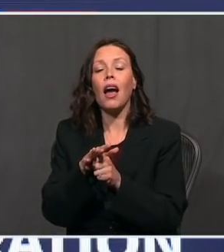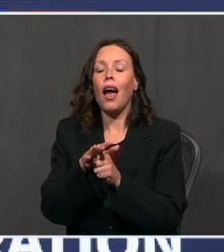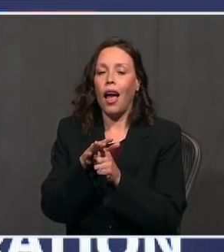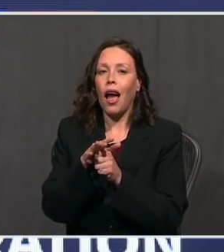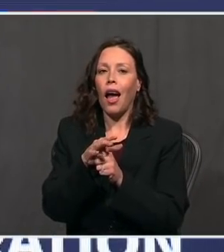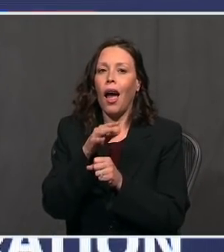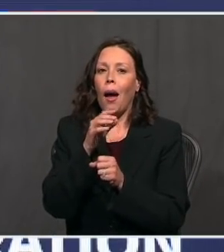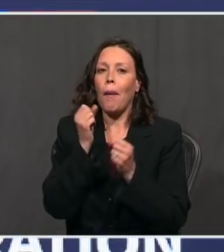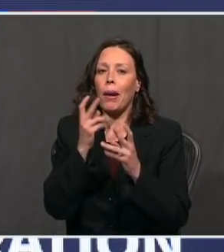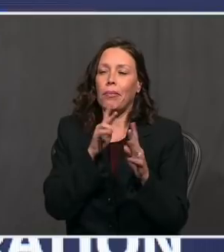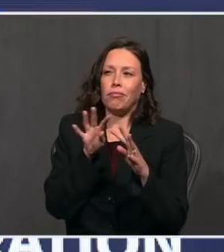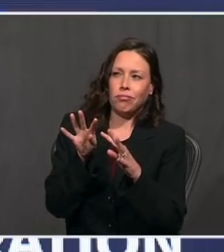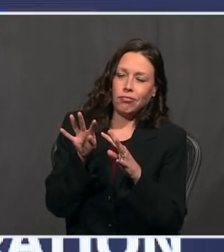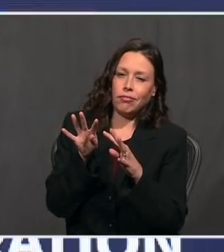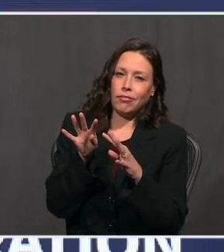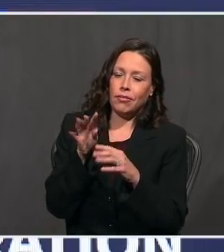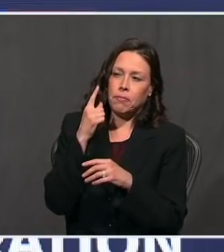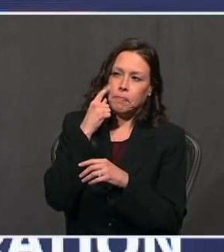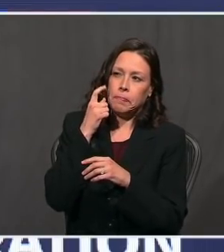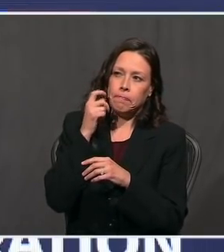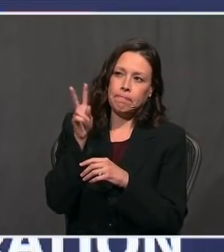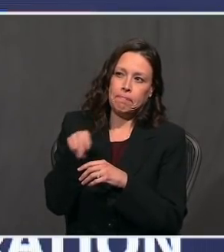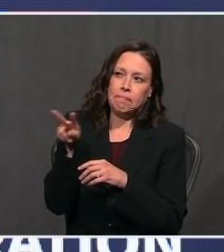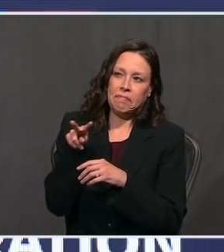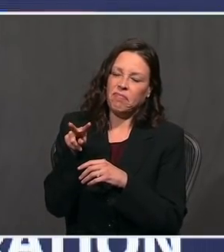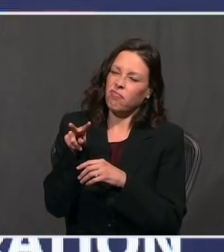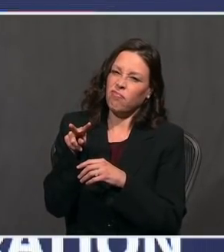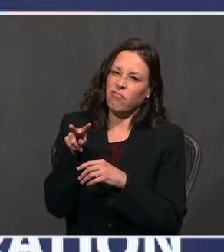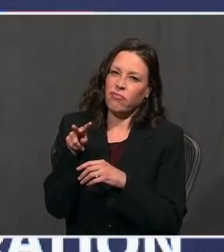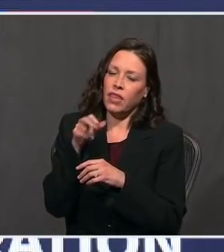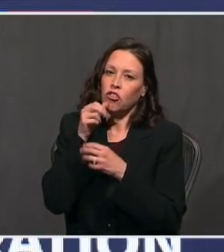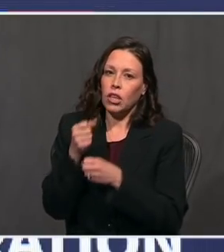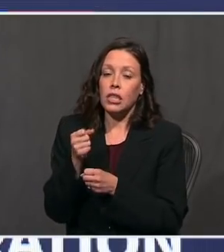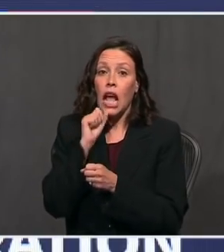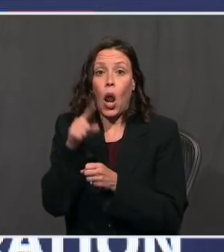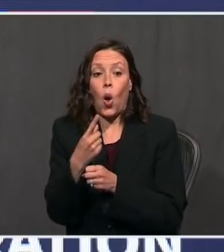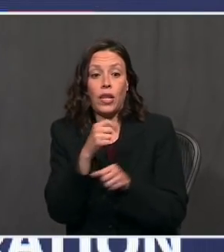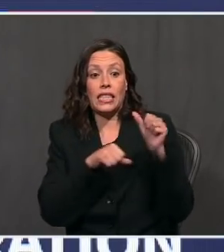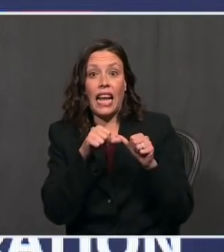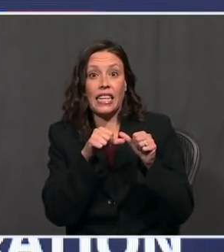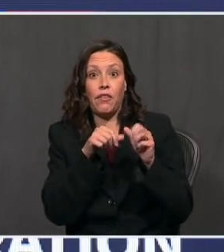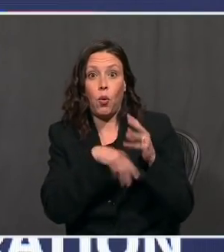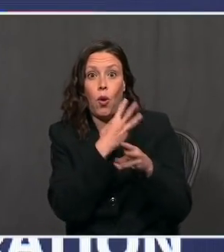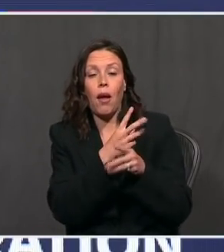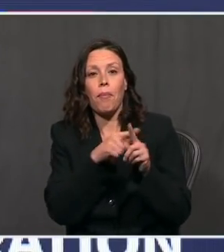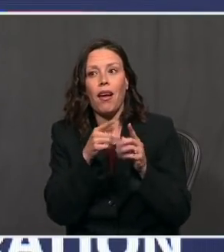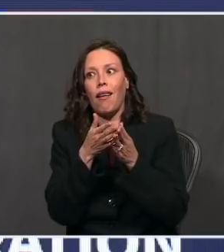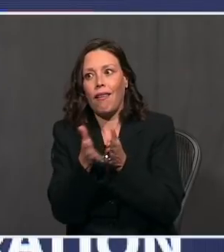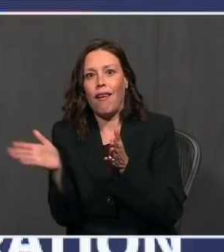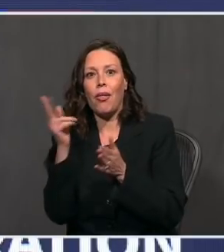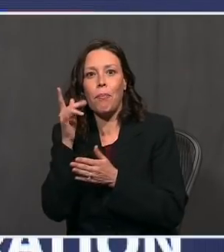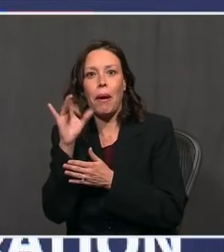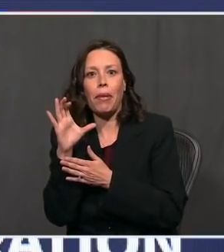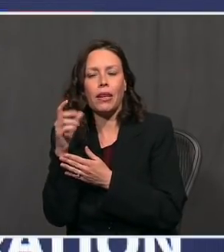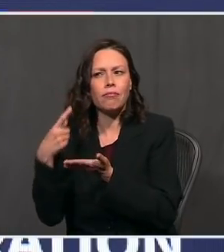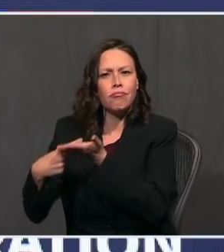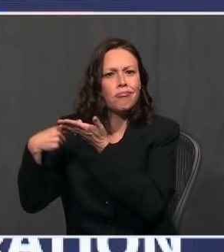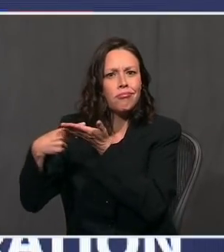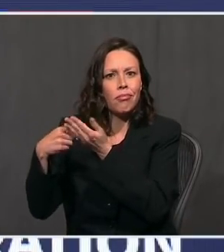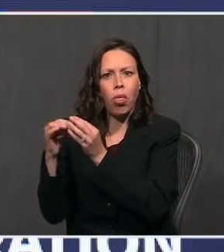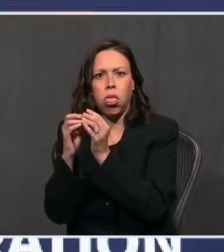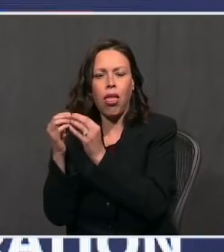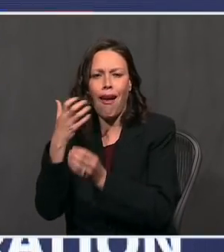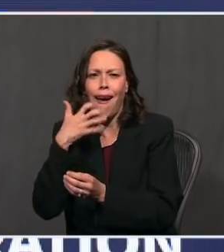considerable skepticism, not only in the scientific community, but across the public debate. But as we stand here today and